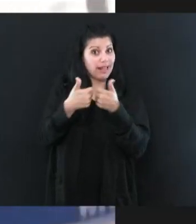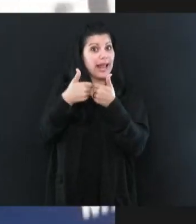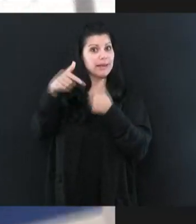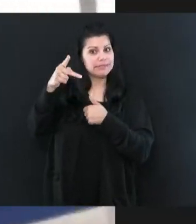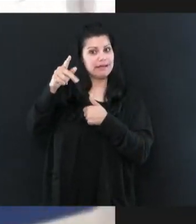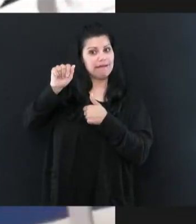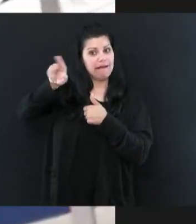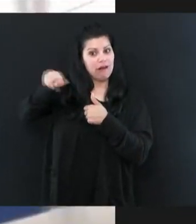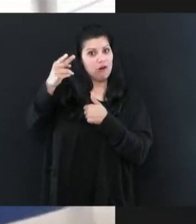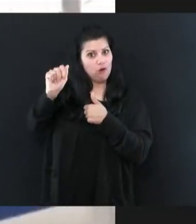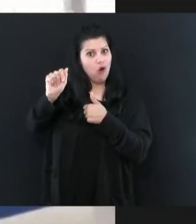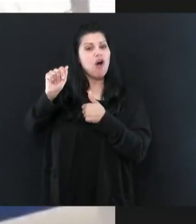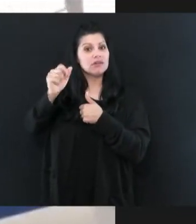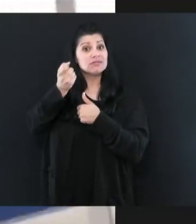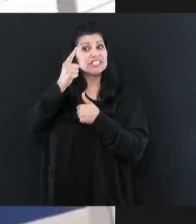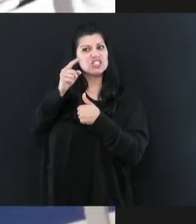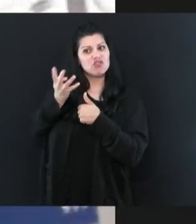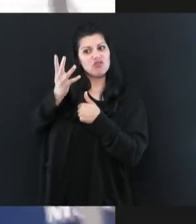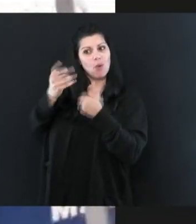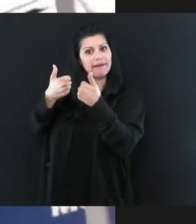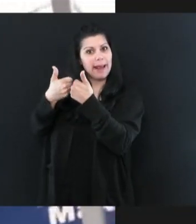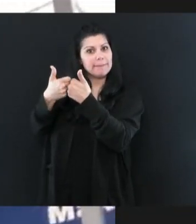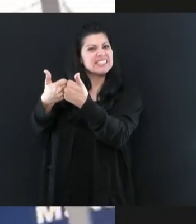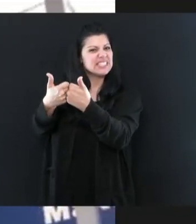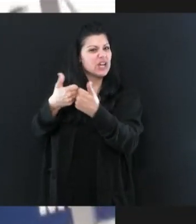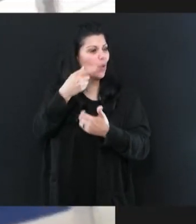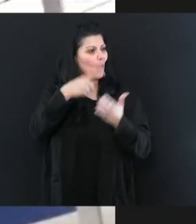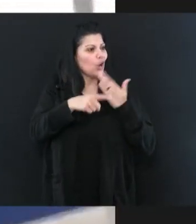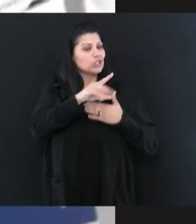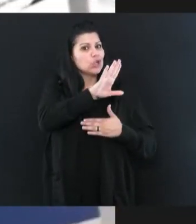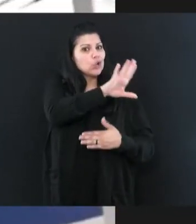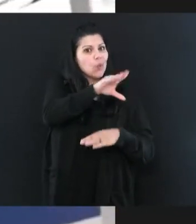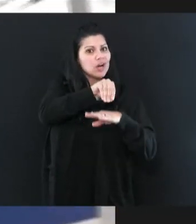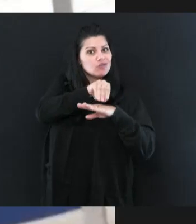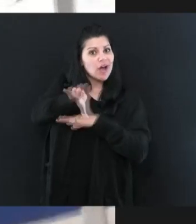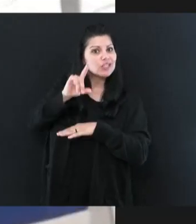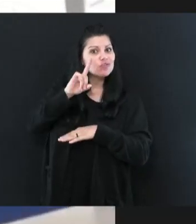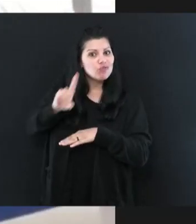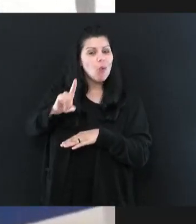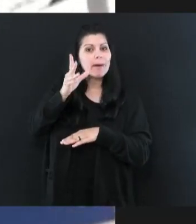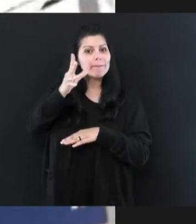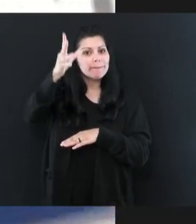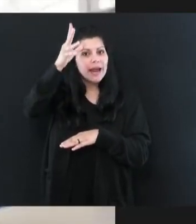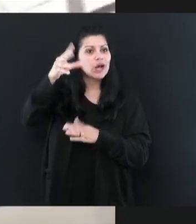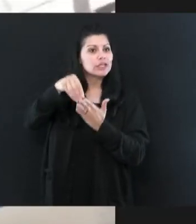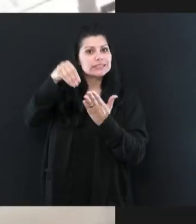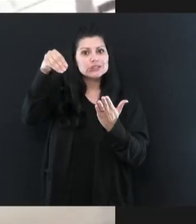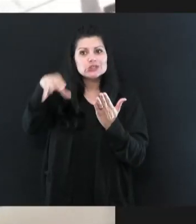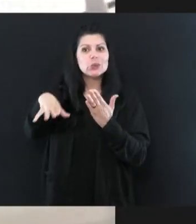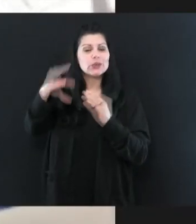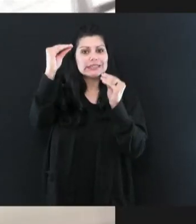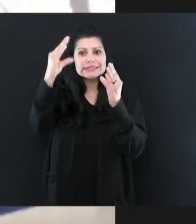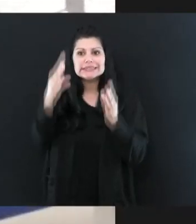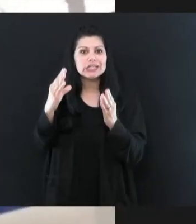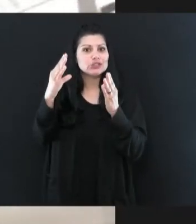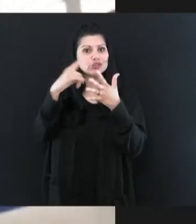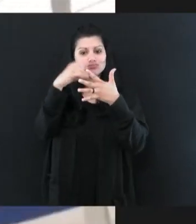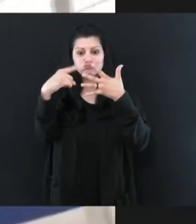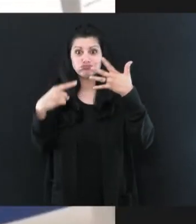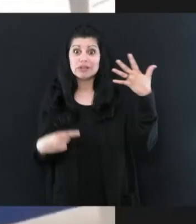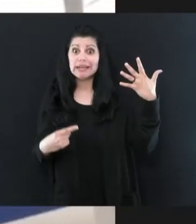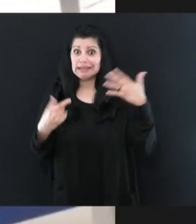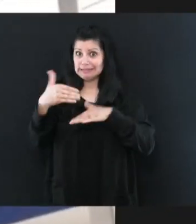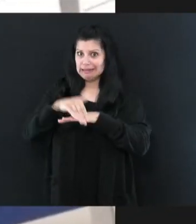4 games tonight. What's your advice to people going, fans, players, coaches, everybody? This is going to be a big deal tonight.